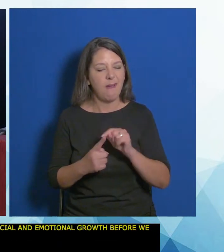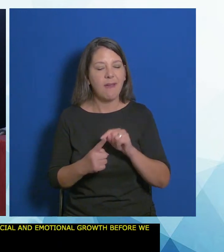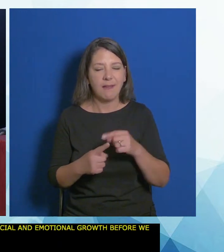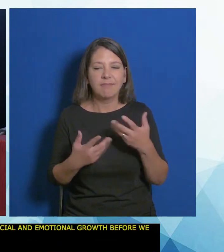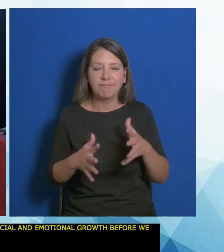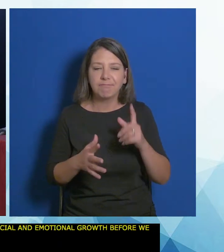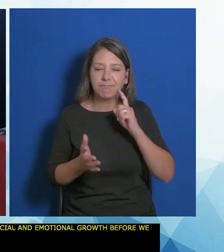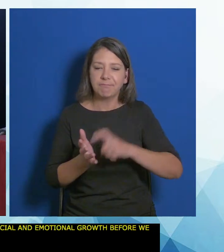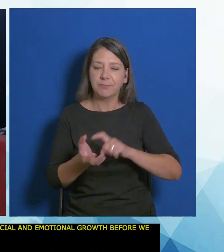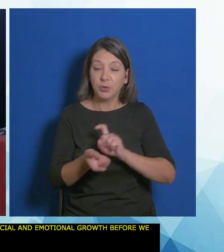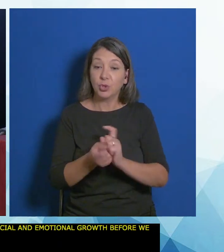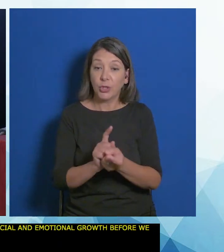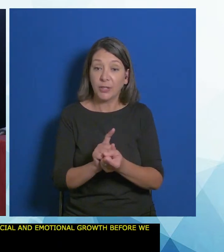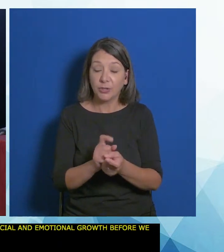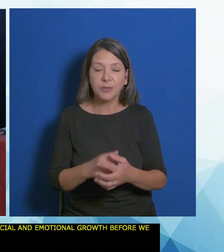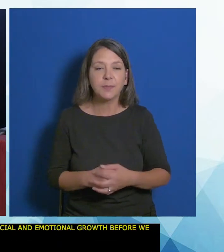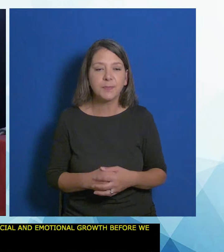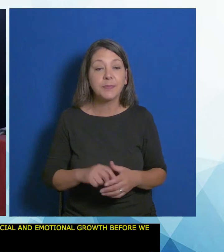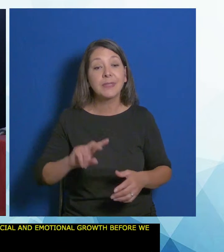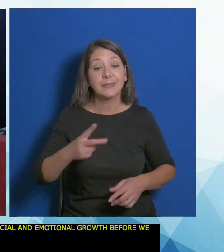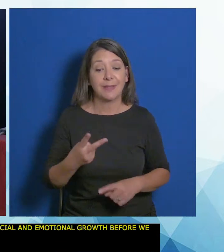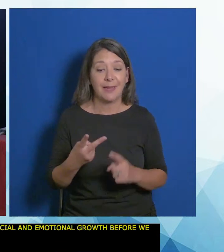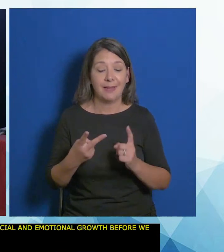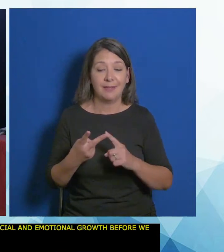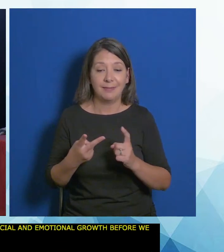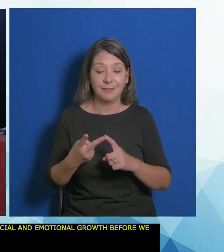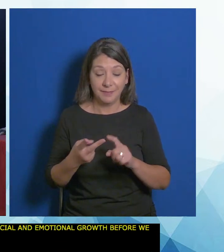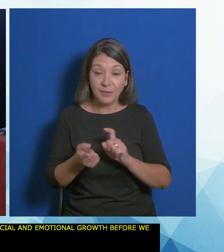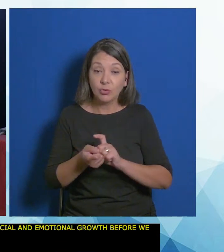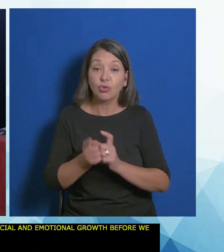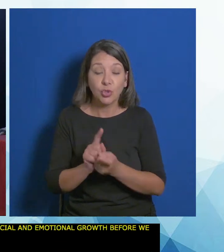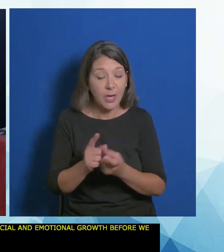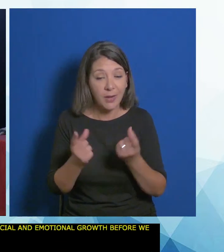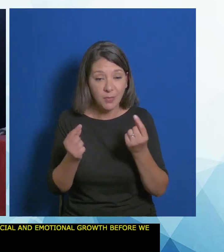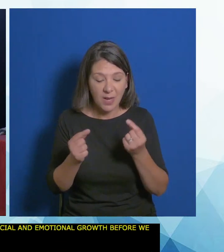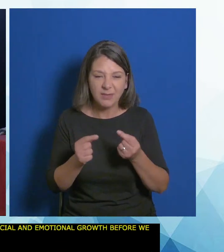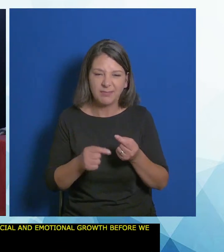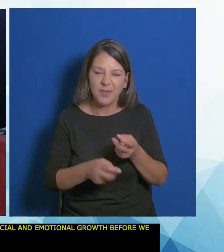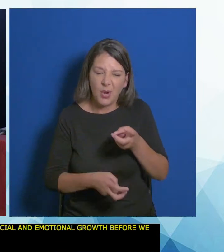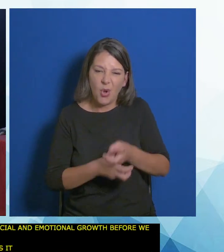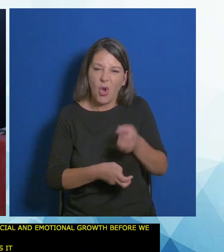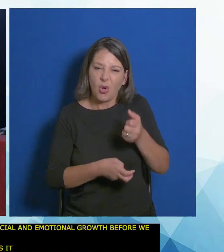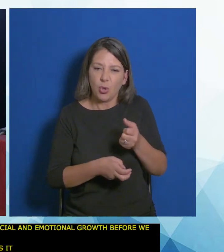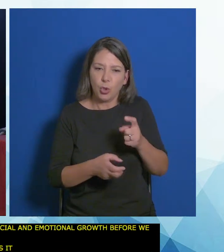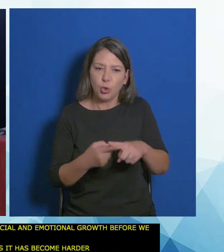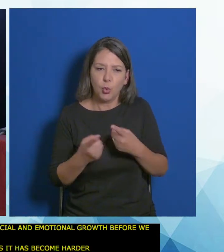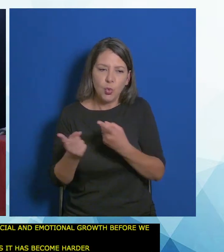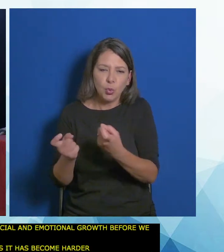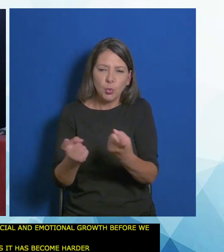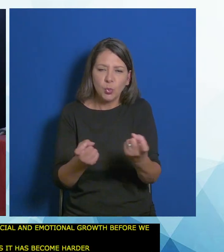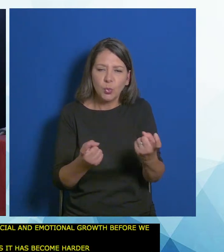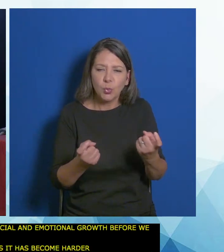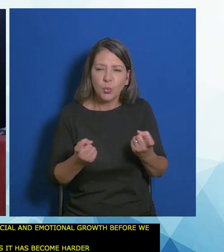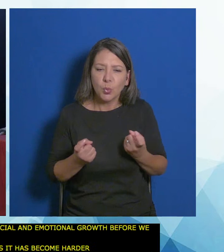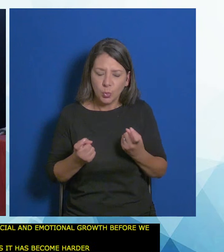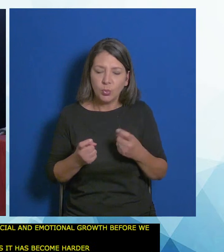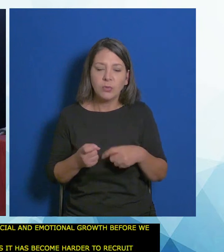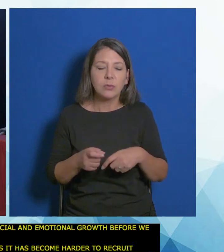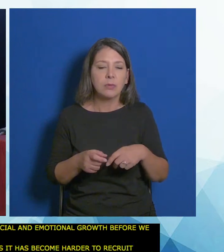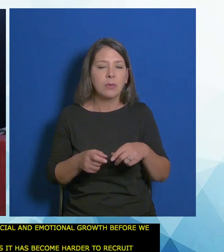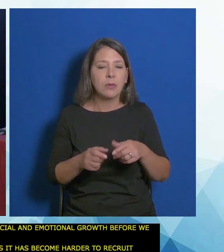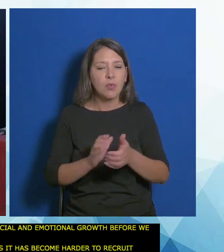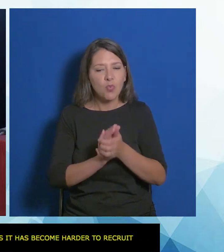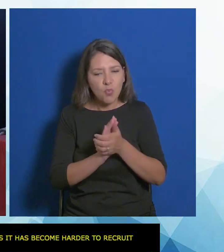second change is it has become harder to recruit qualified teachers, professional